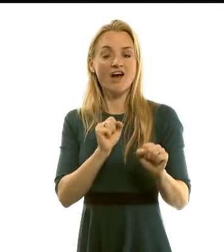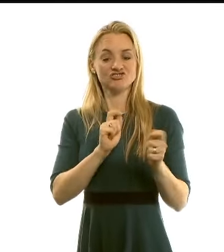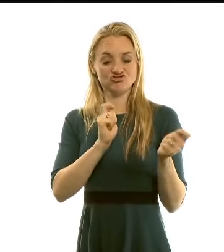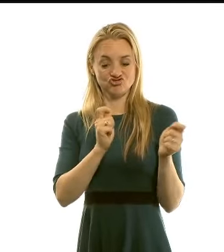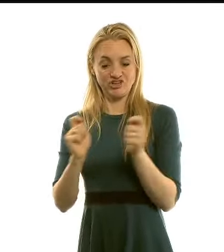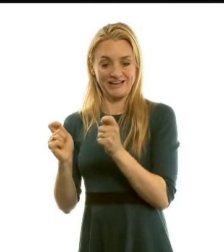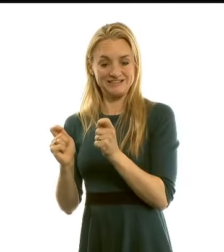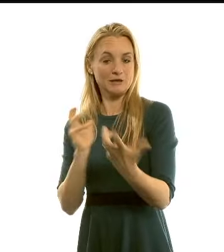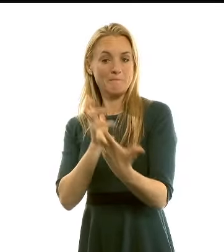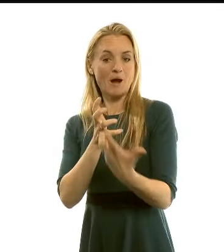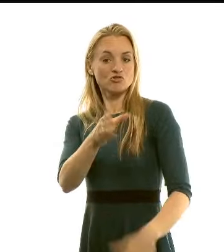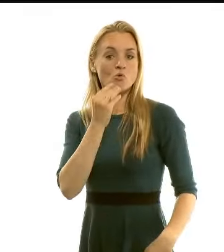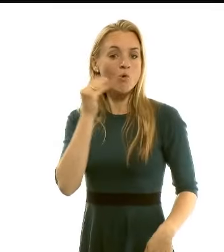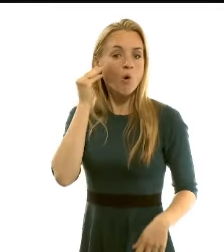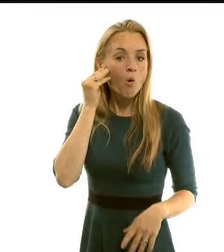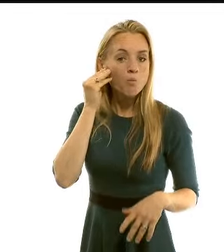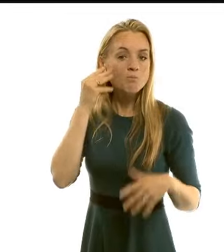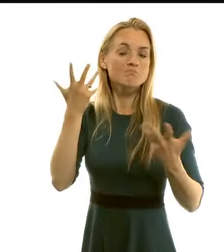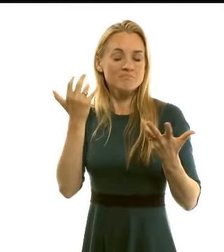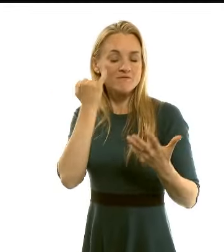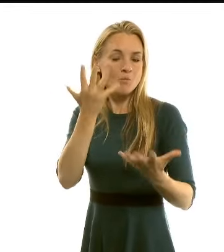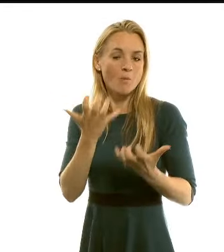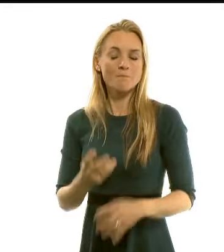clash if that's more your style.